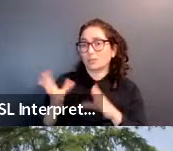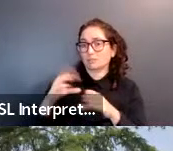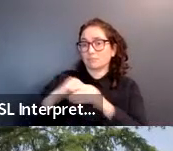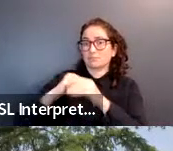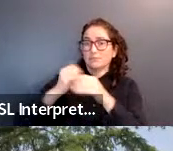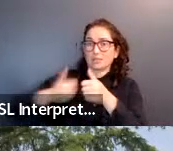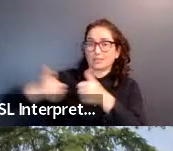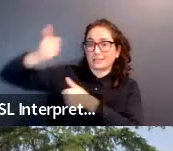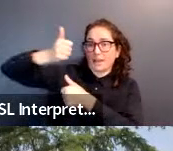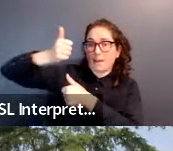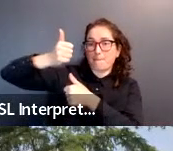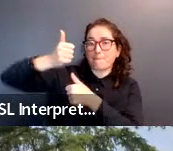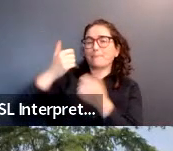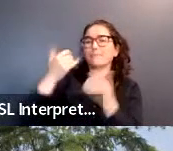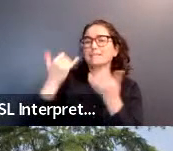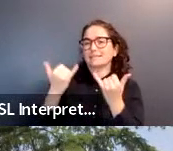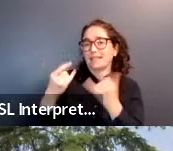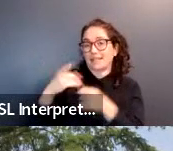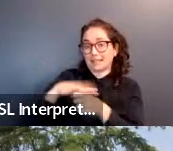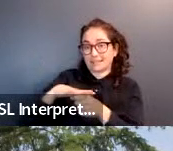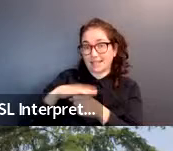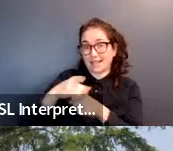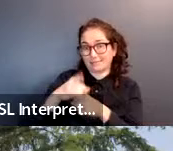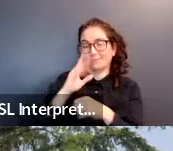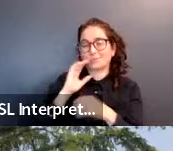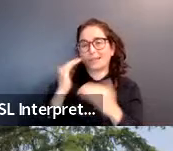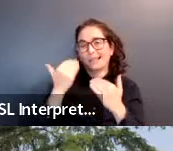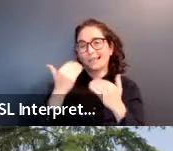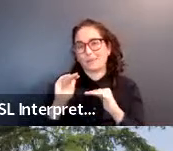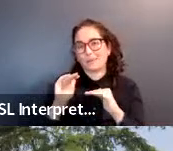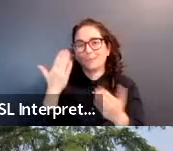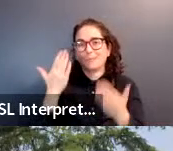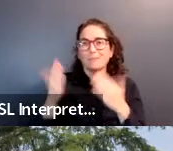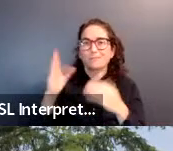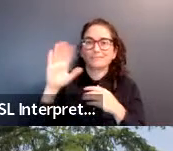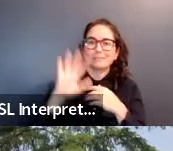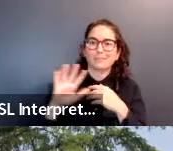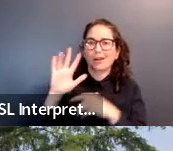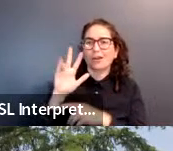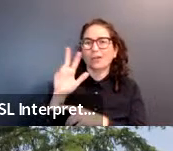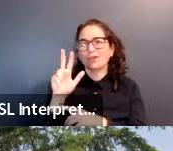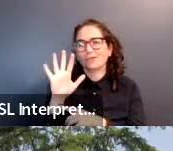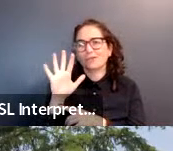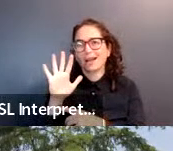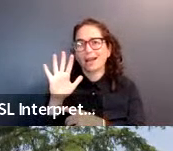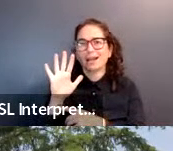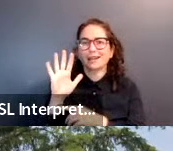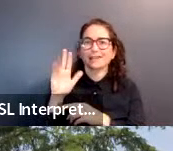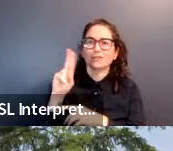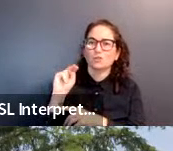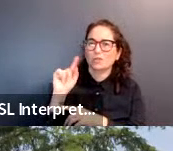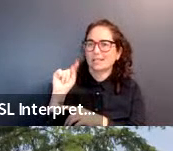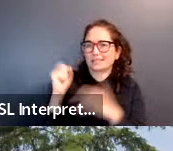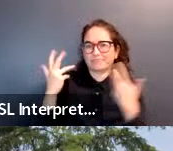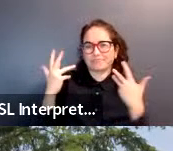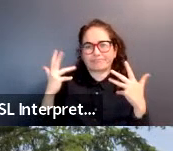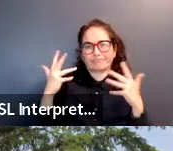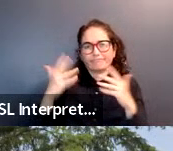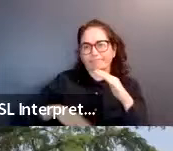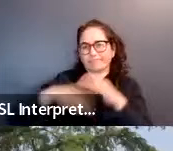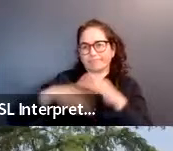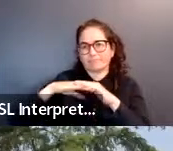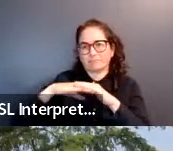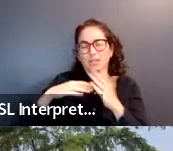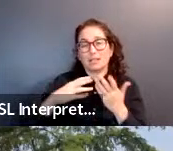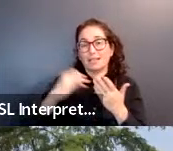Well, today on this site, they'd be limited to probably about 35 units. If